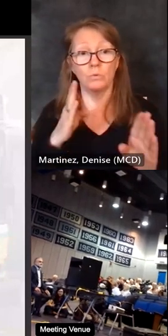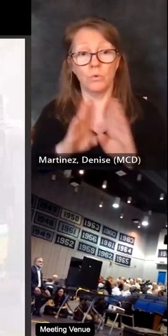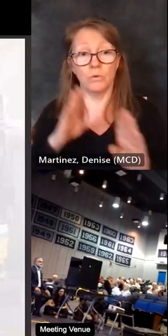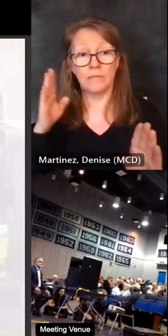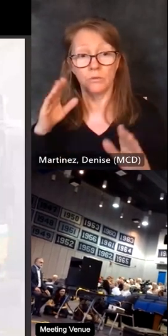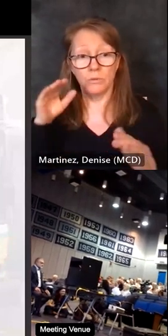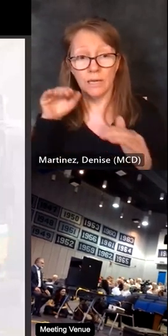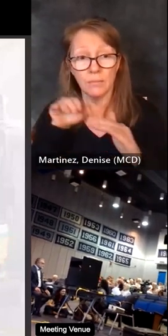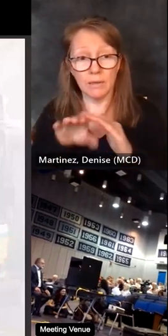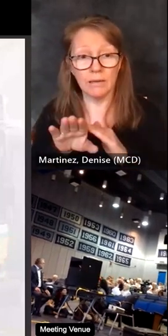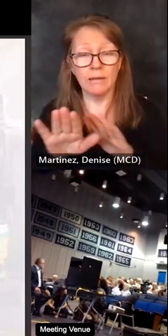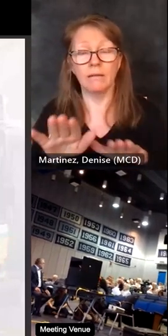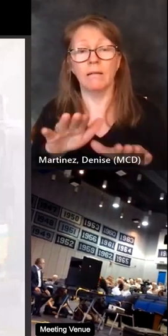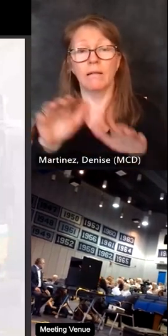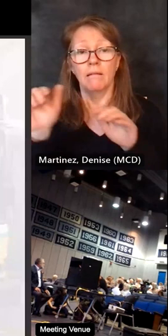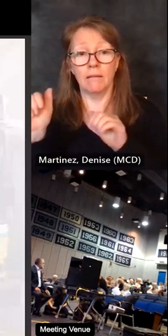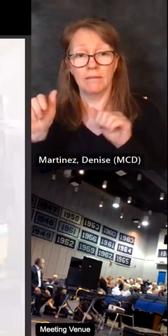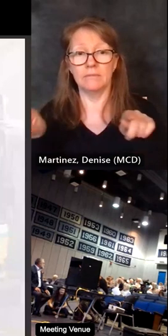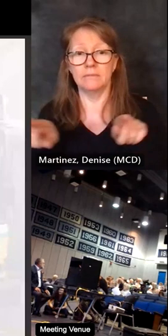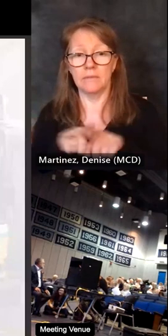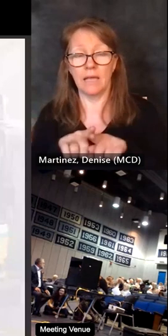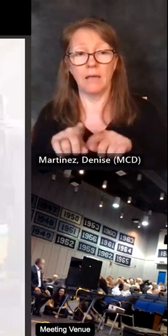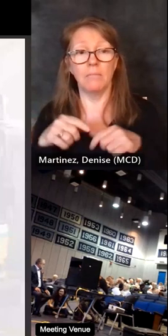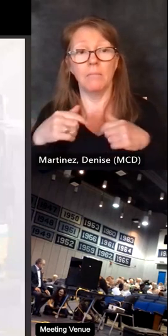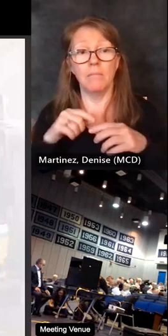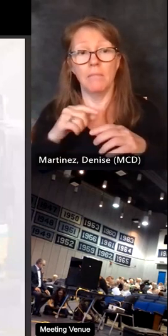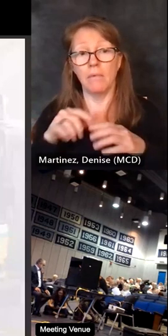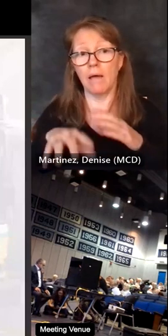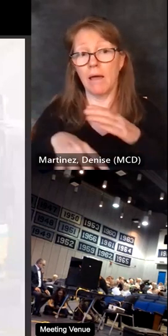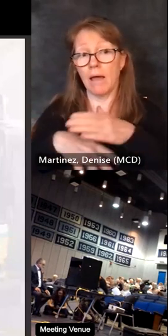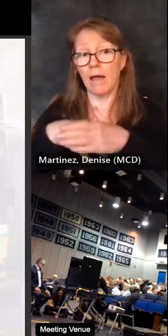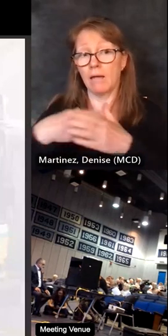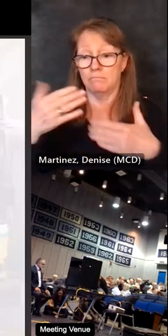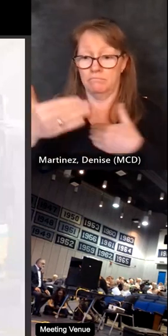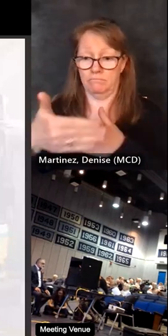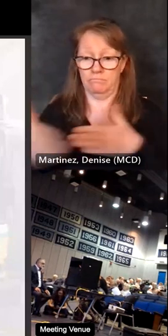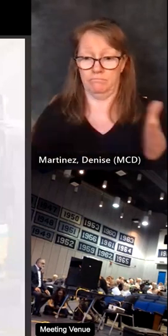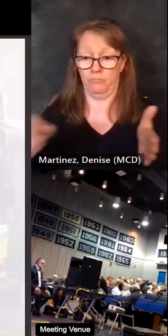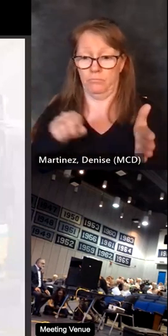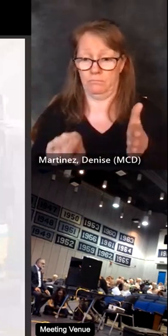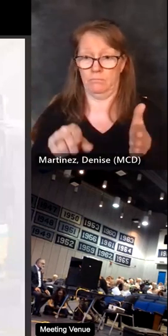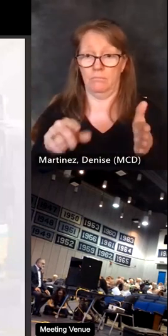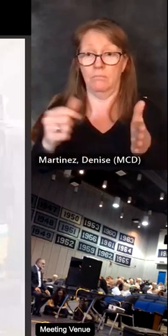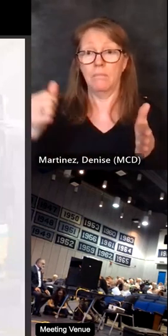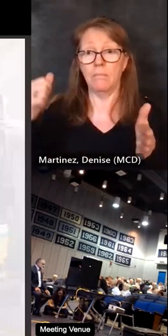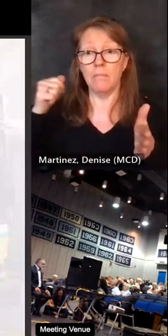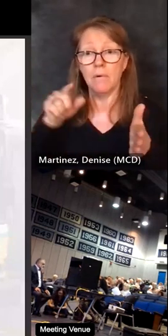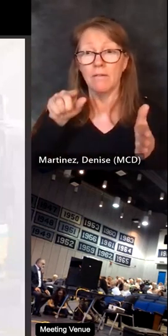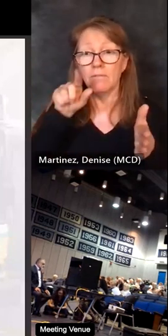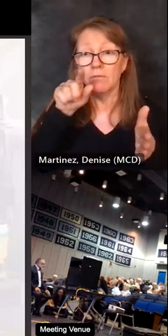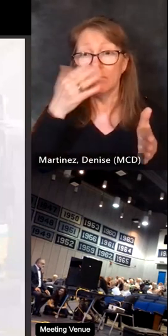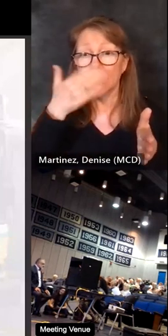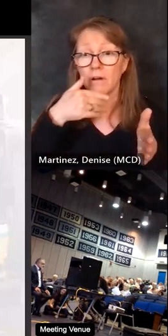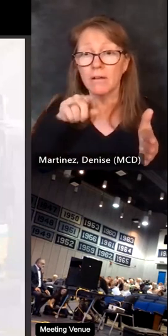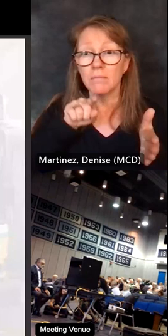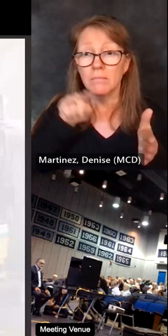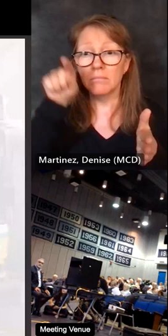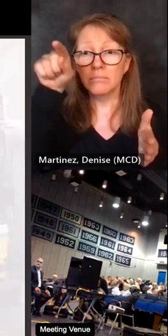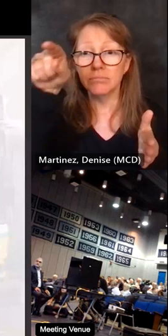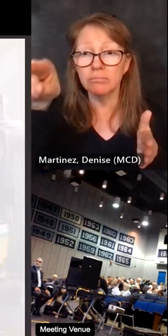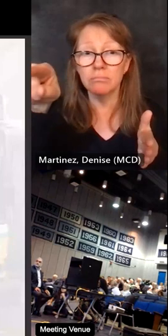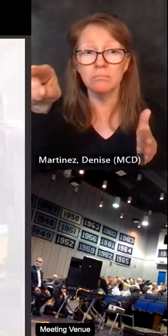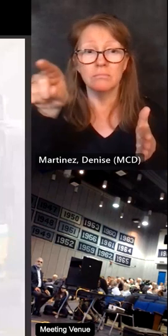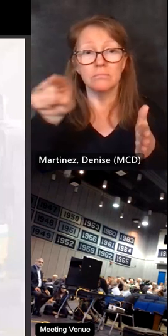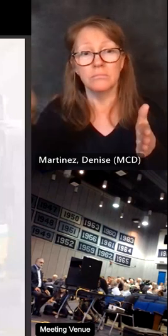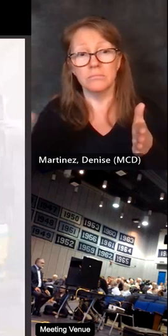is restrooms down the corridor as you come out of the top of the auditorium and down that way. This meeting was scheduled to